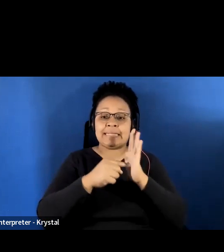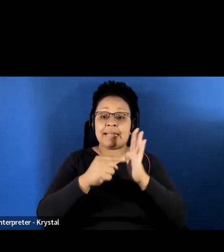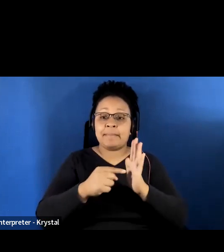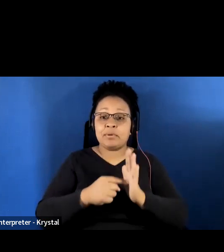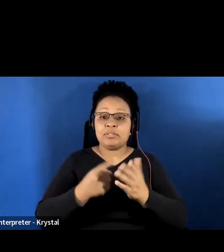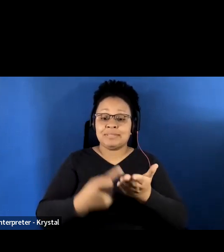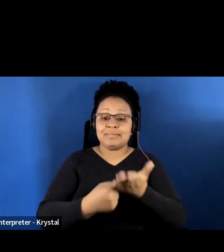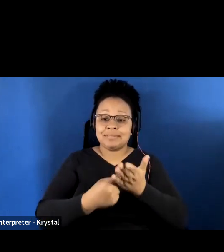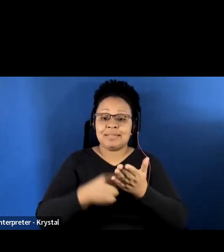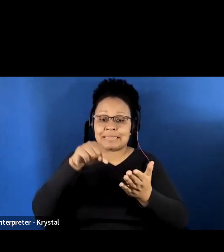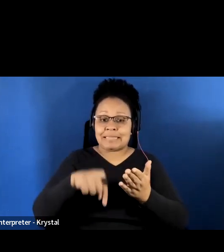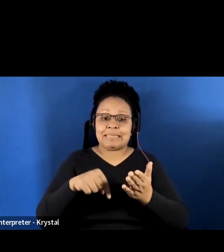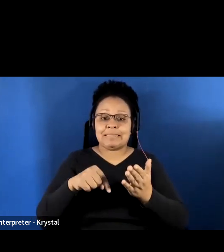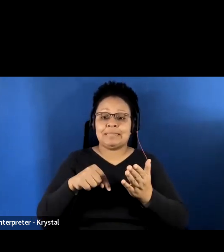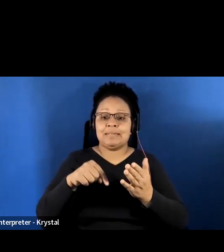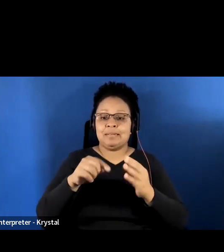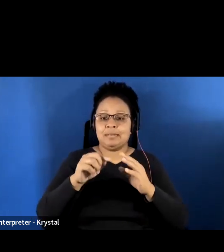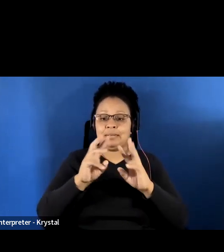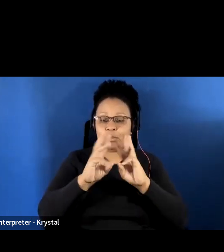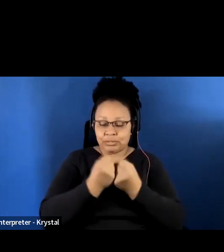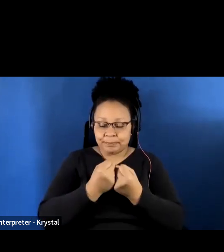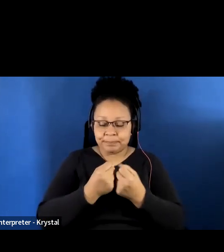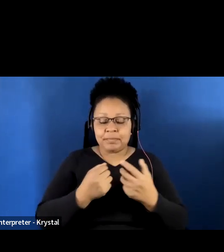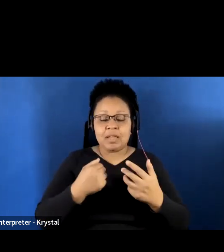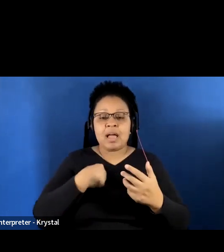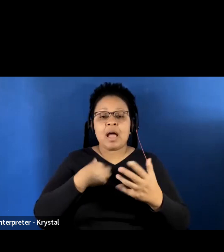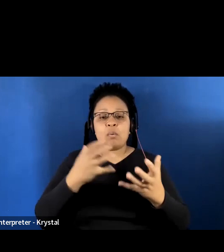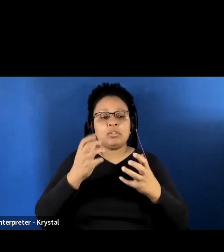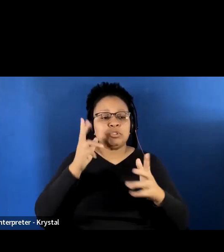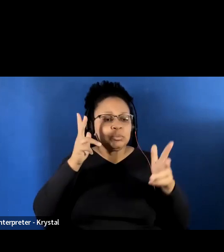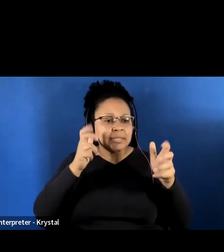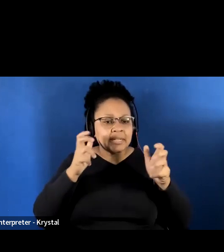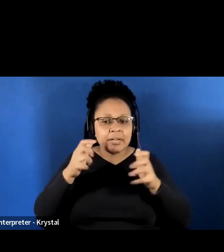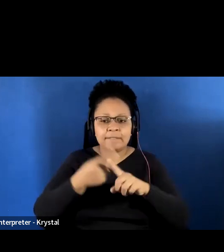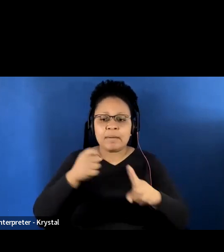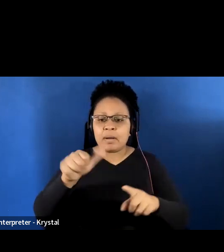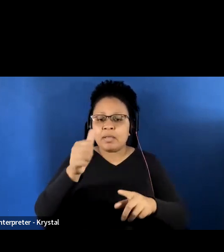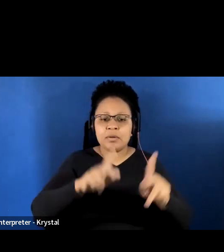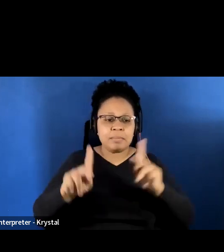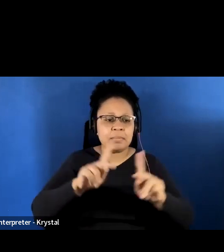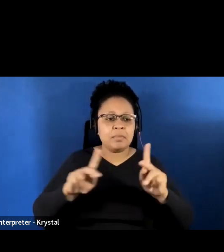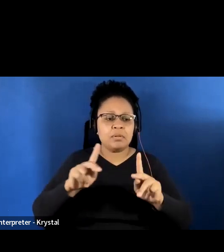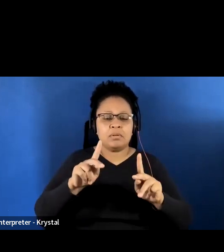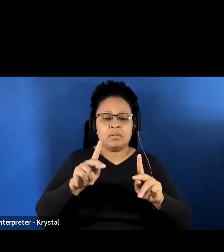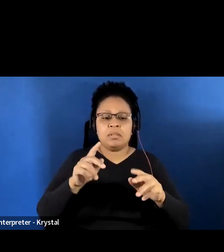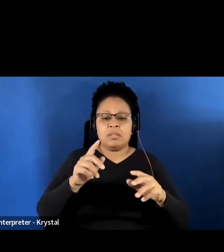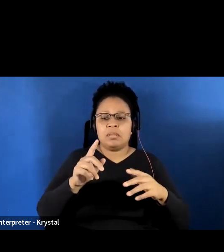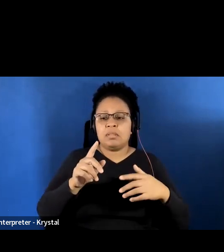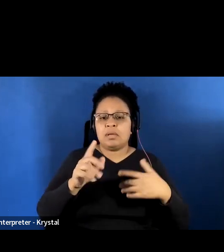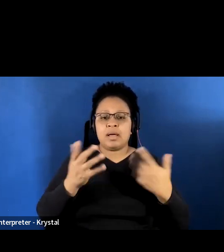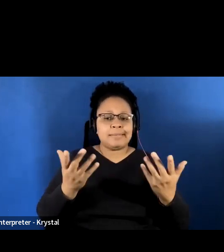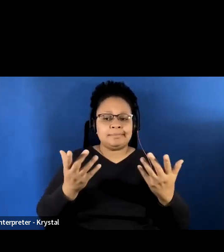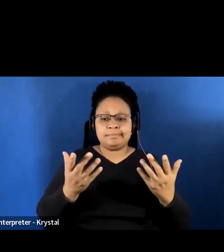support session. And I would love to hear from others on this topic.